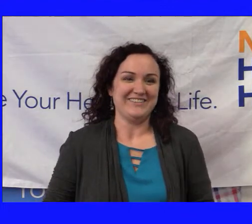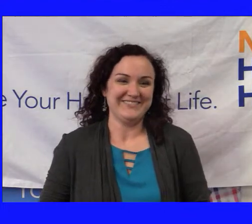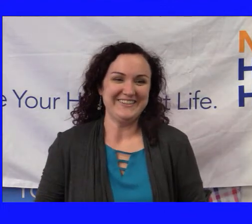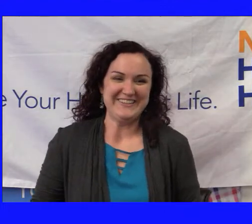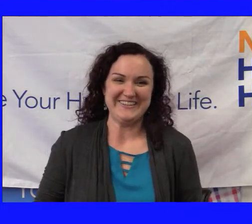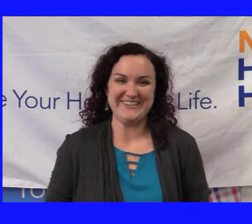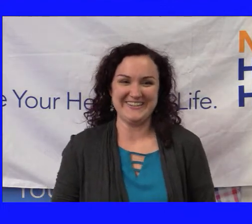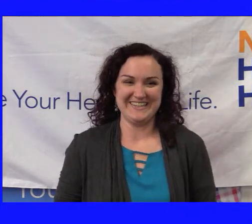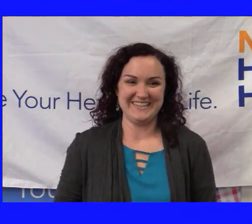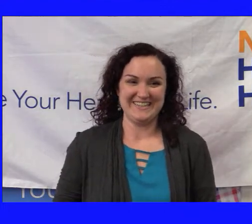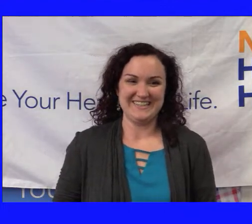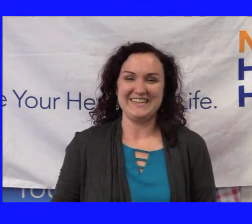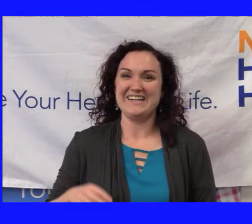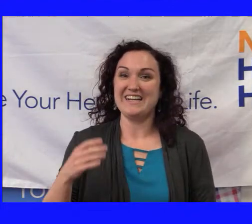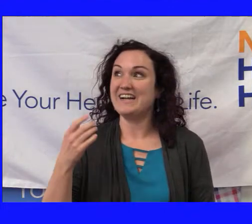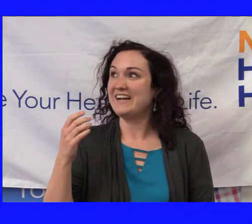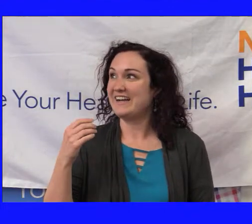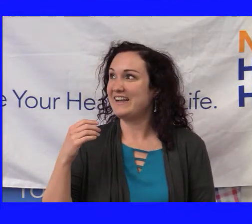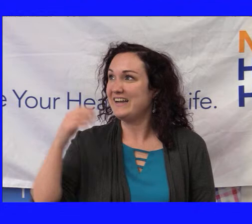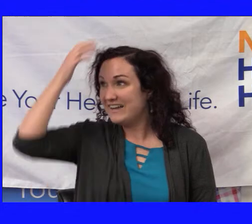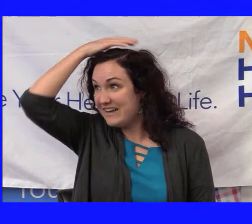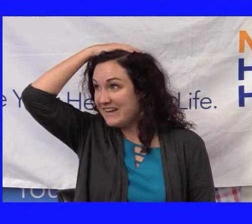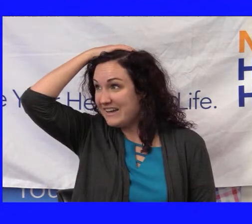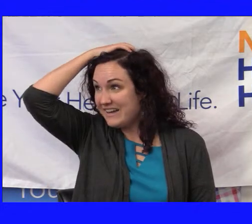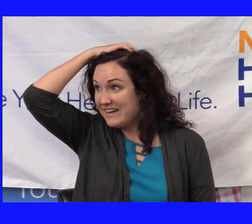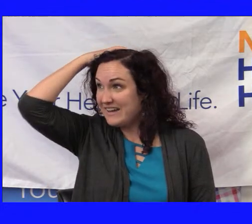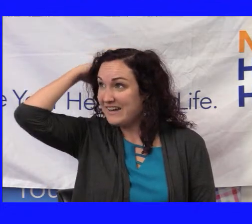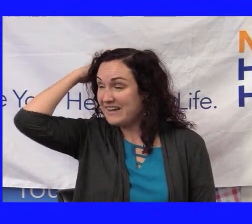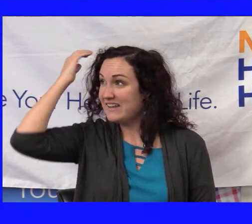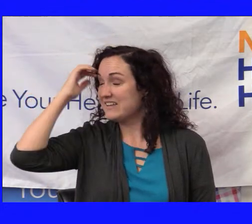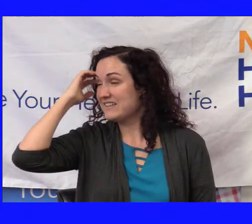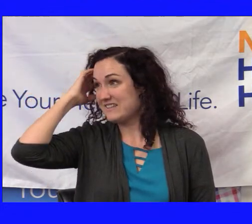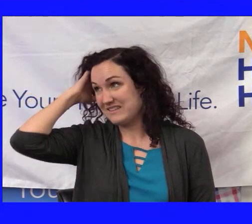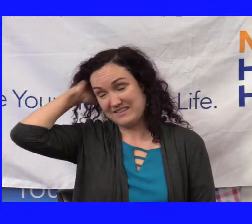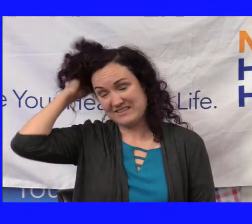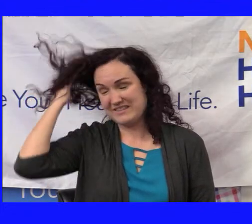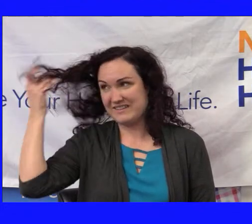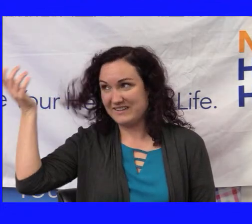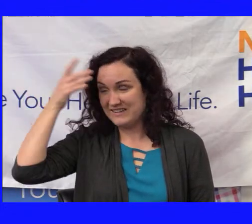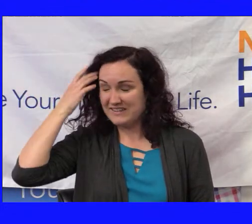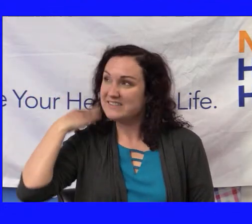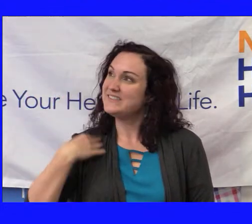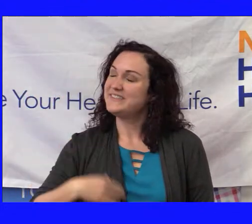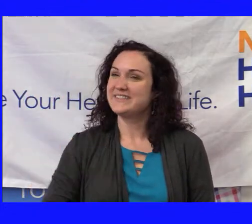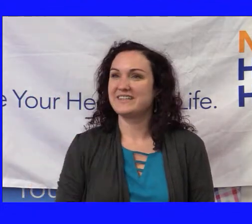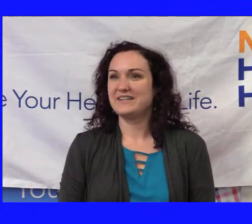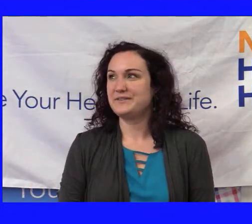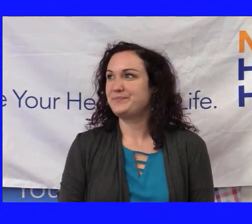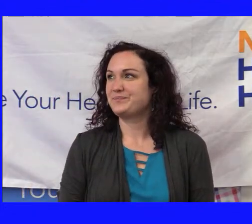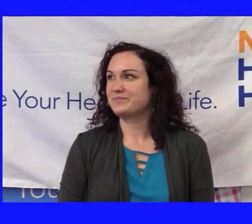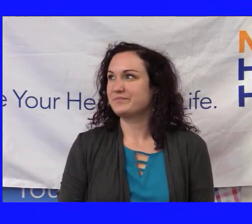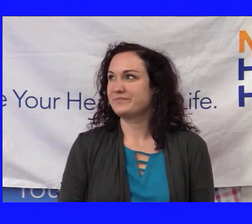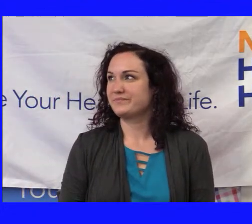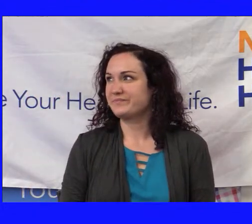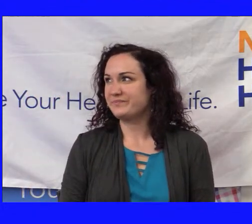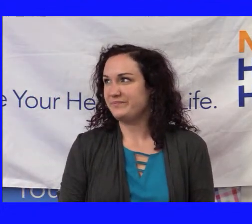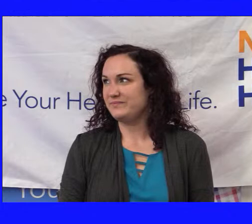Okay, Penny, we have quorum. After the recording, 5 seconds, we have